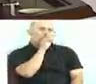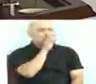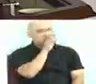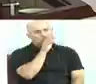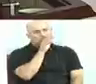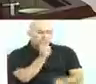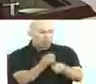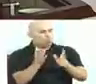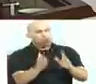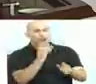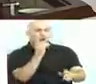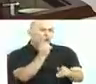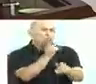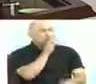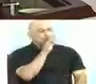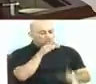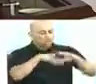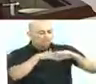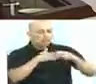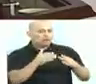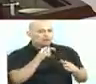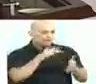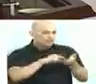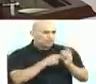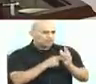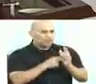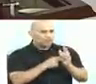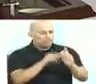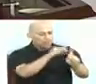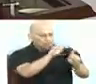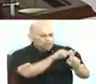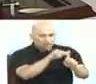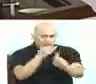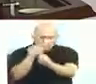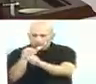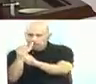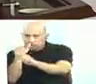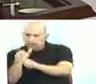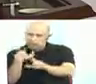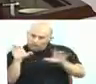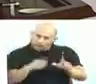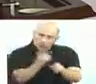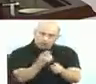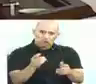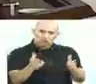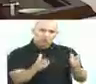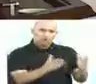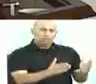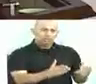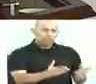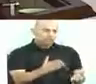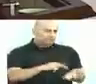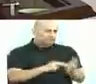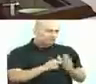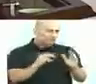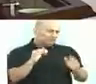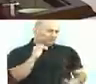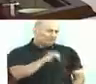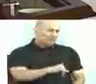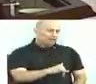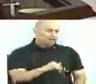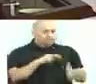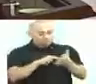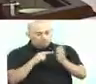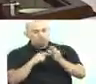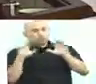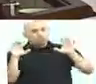justice. It doesn't mean to get other people to act justly. It means